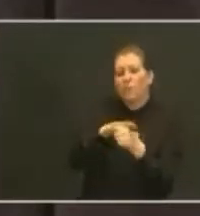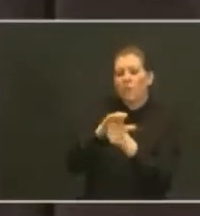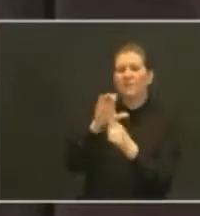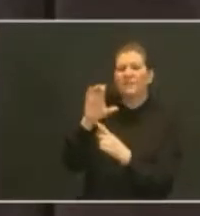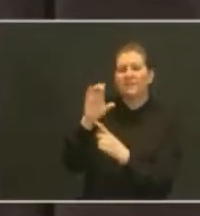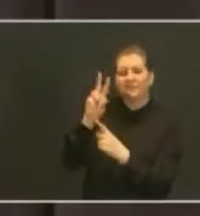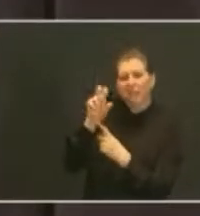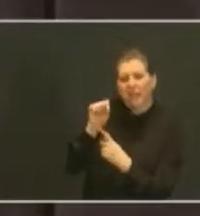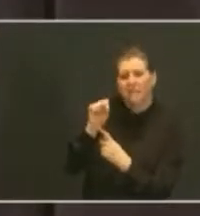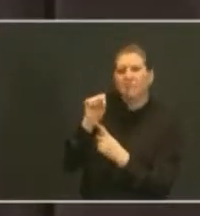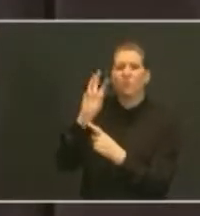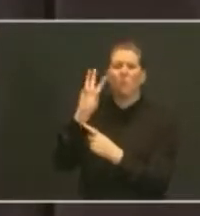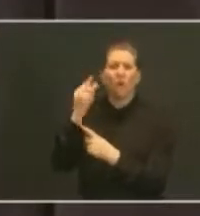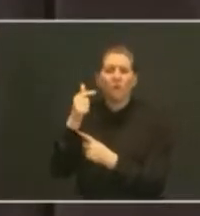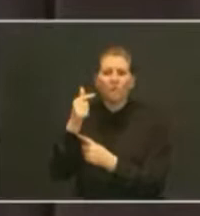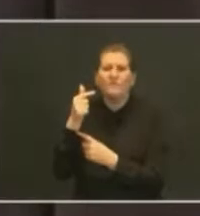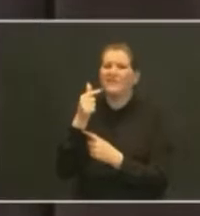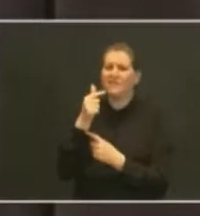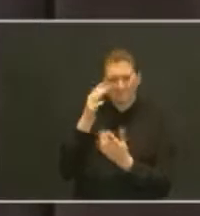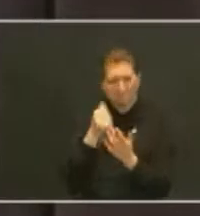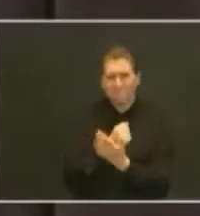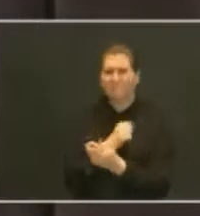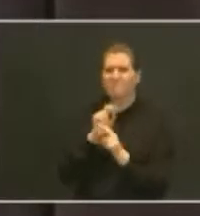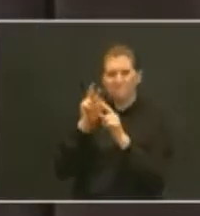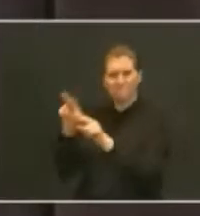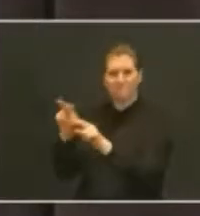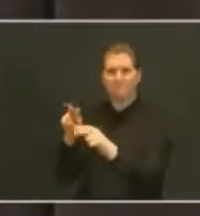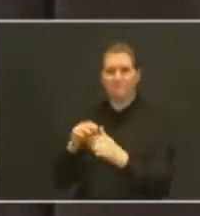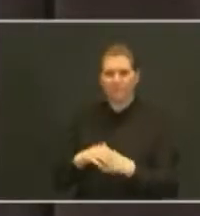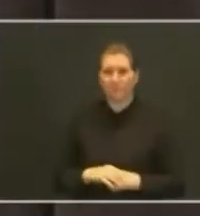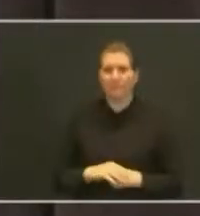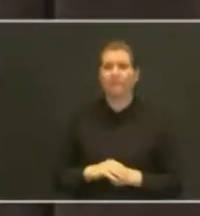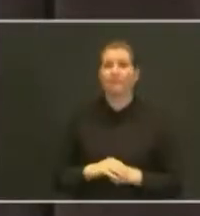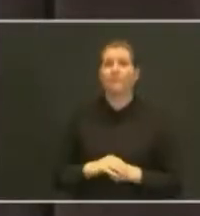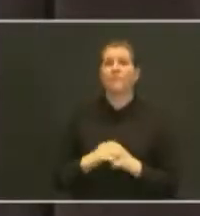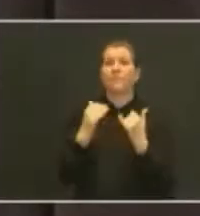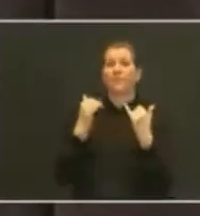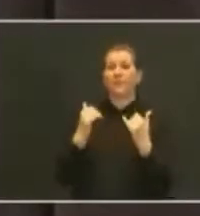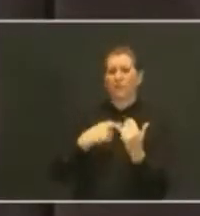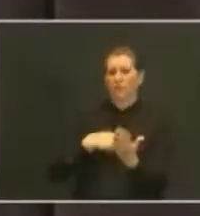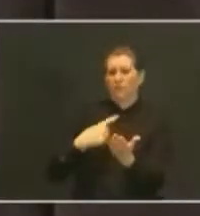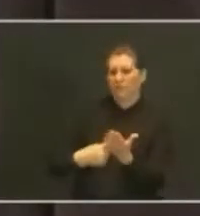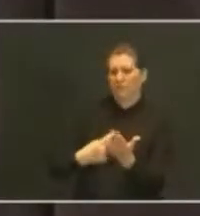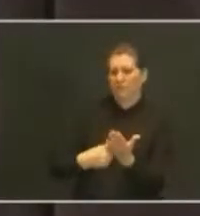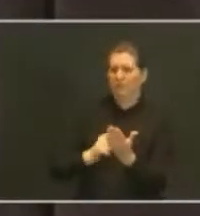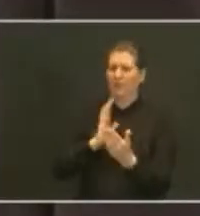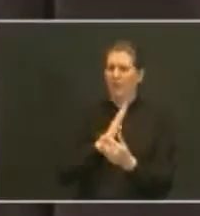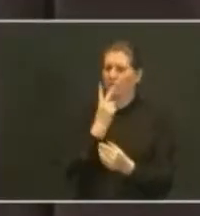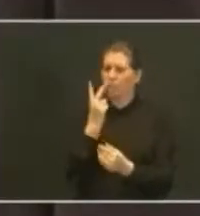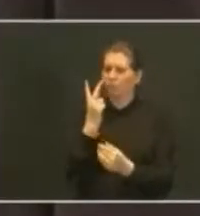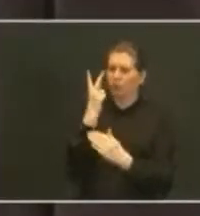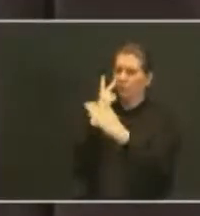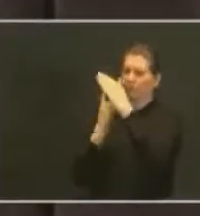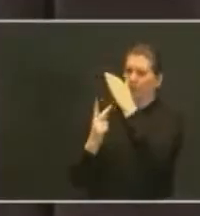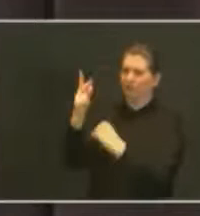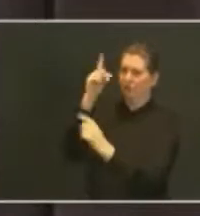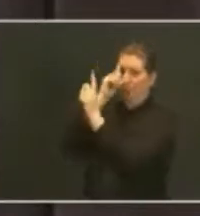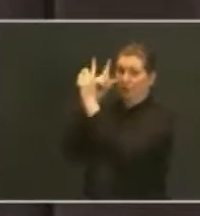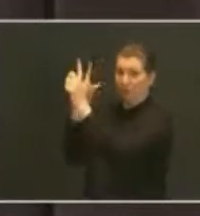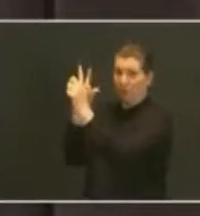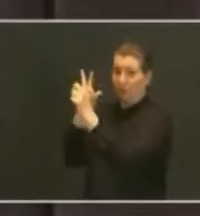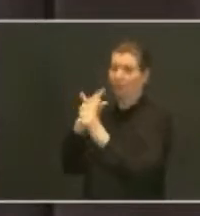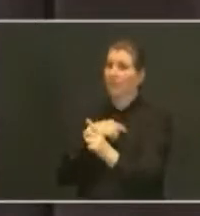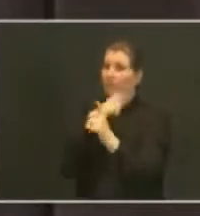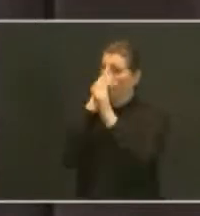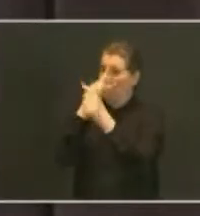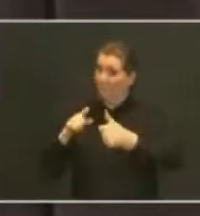our 2 objectives are continuing to get faster and get simpler. So what